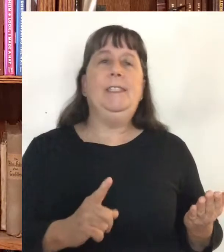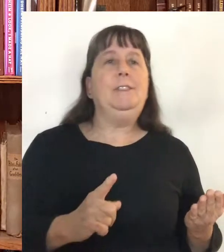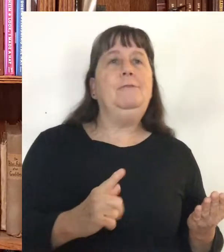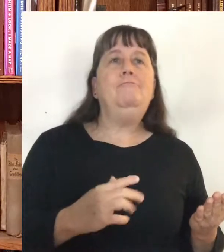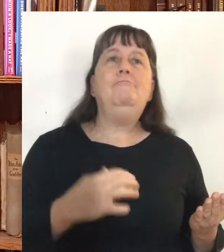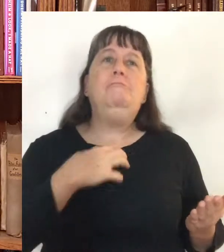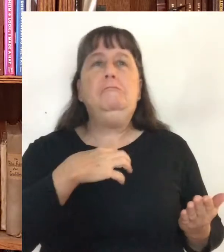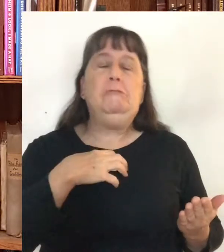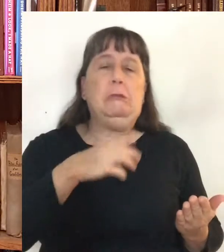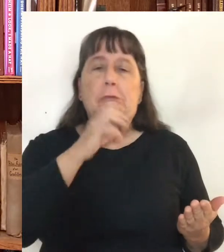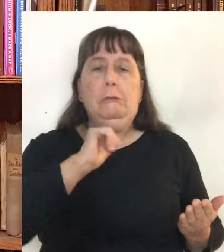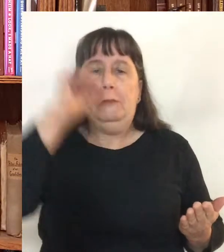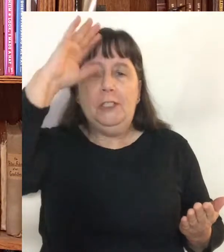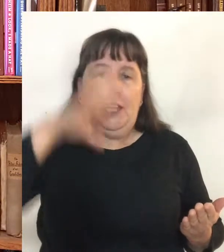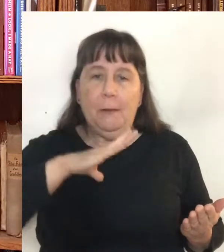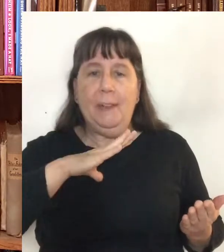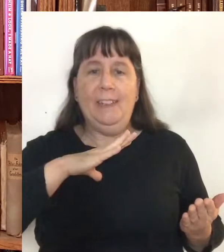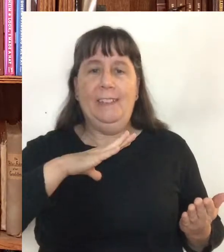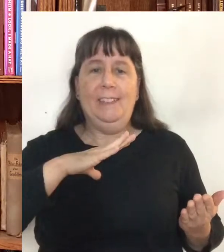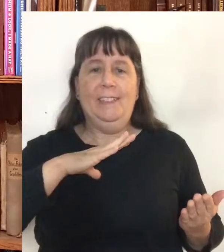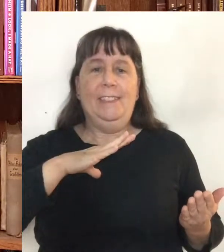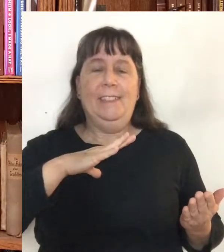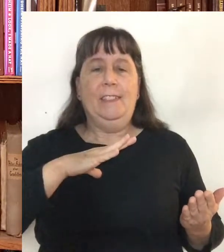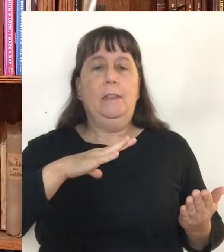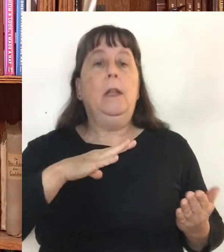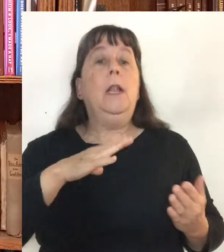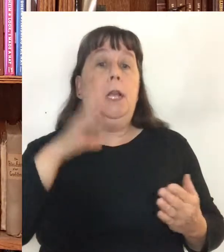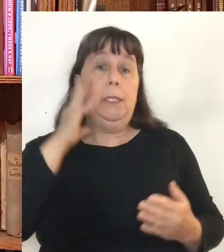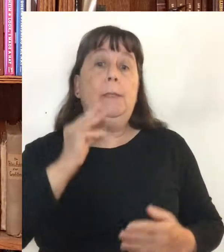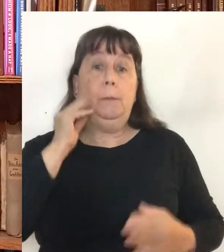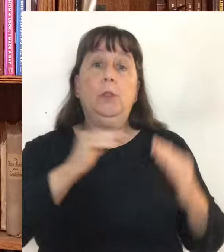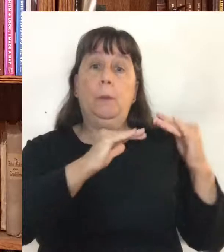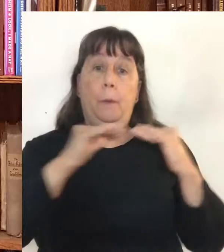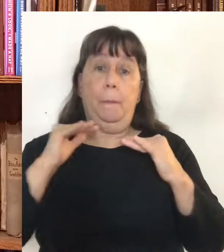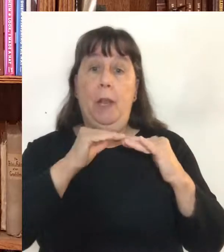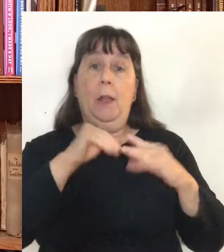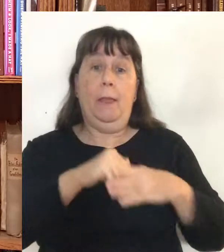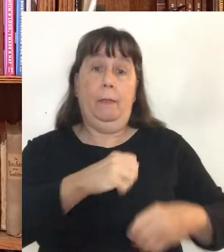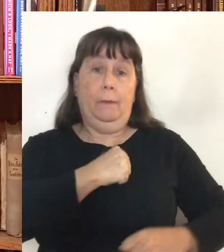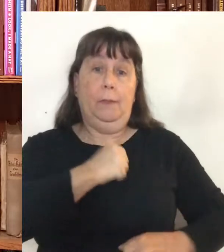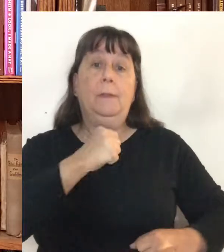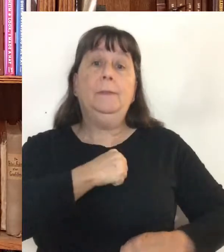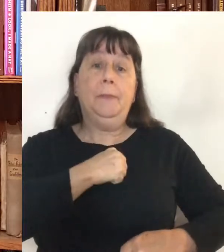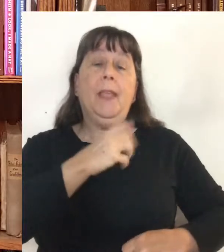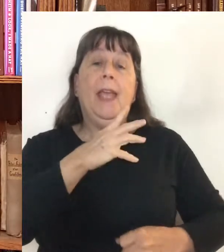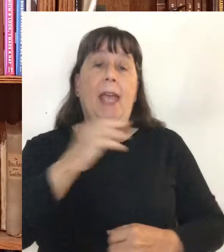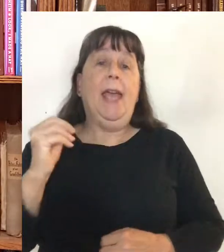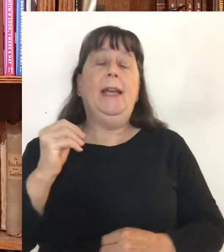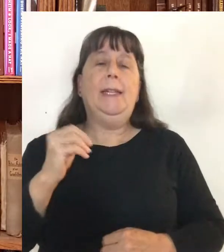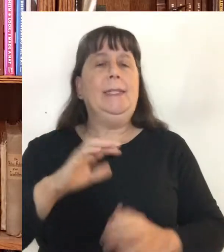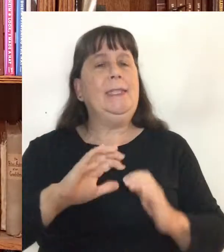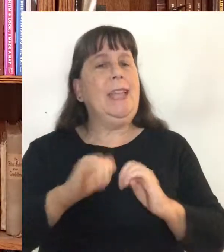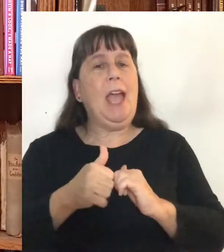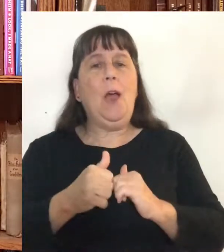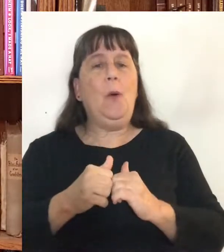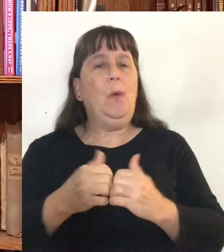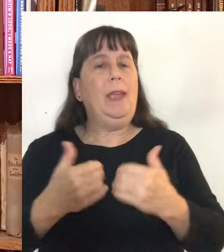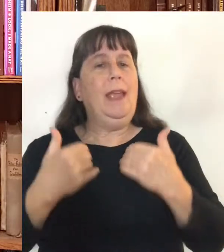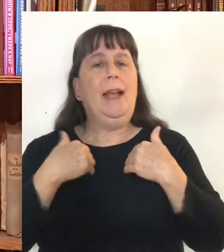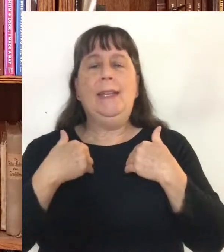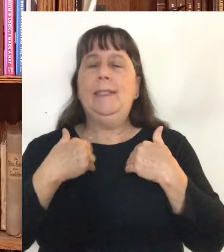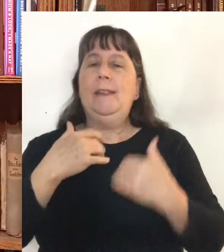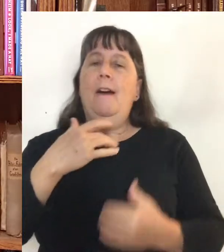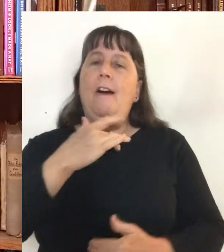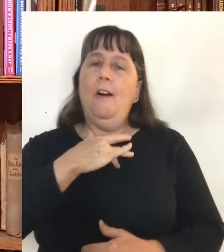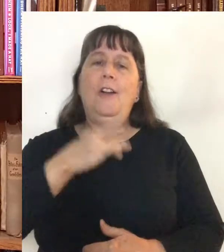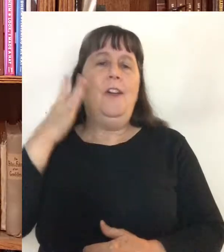is a crusty old gent, a battle-hardened brother-in-arms who has somehow managed to end up